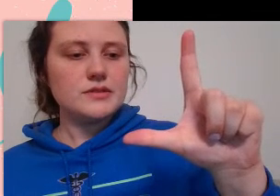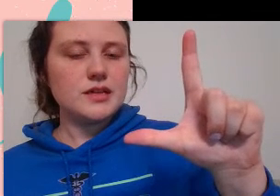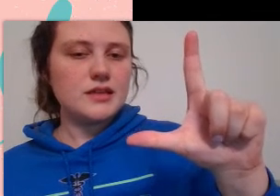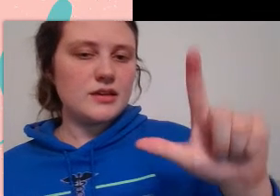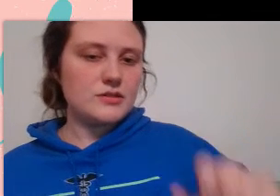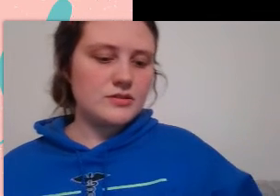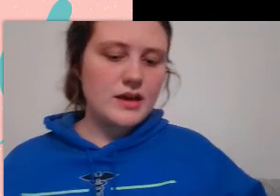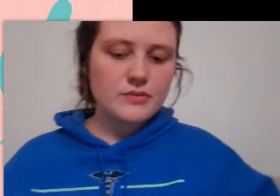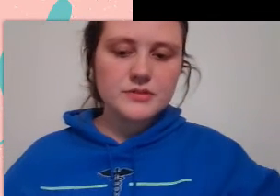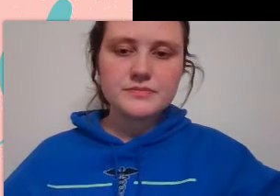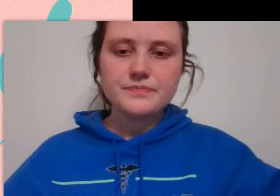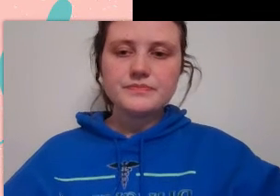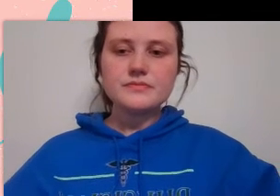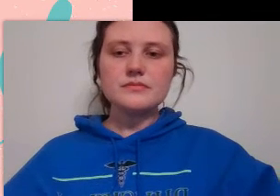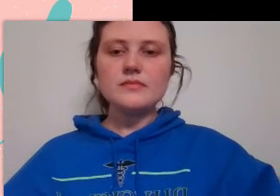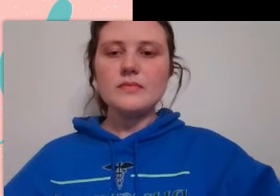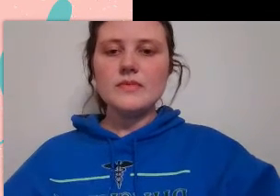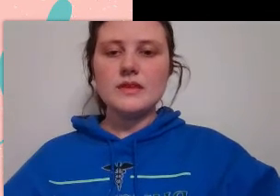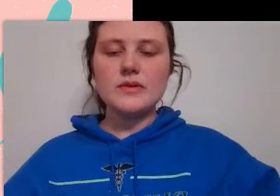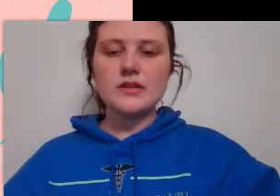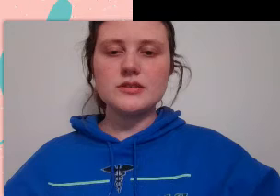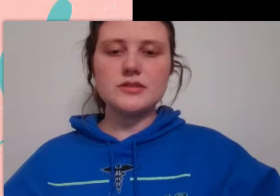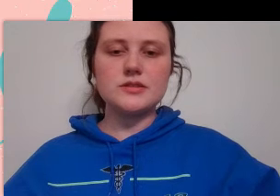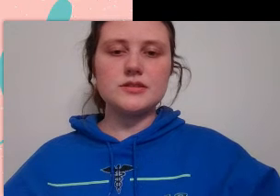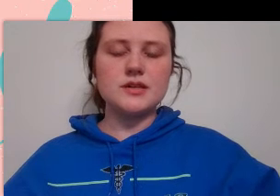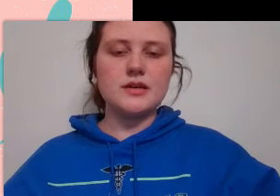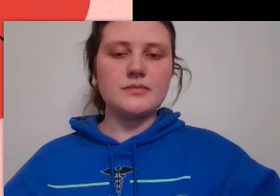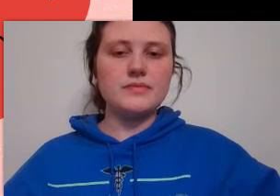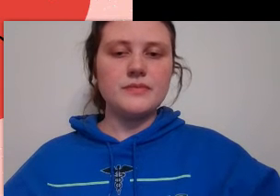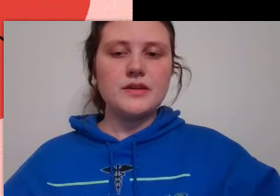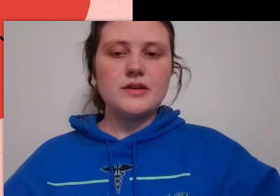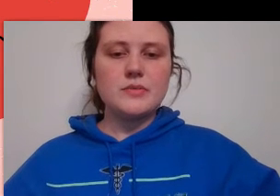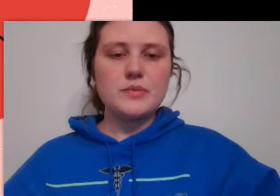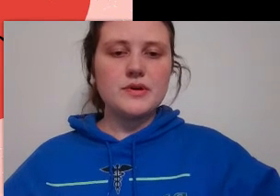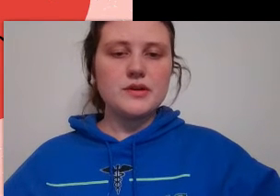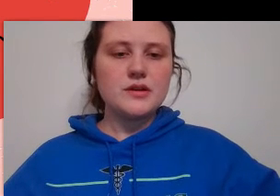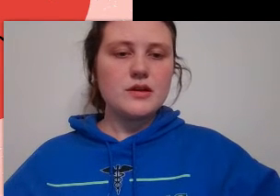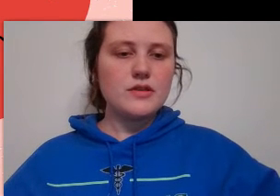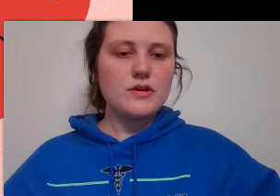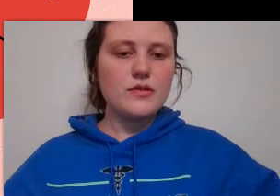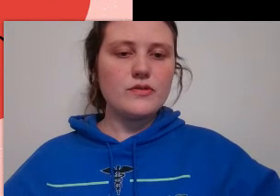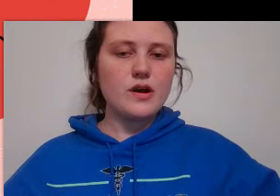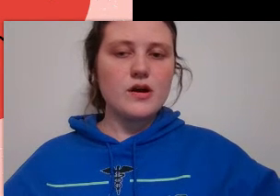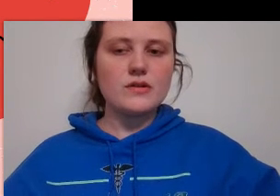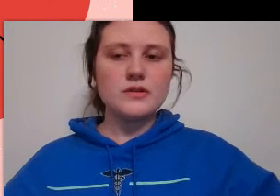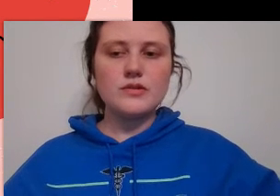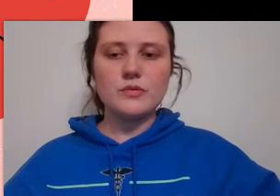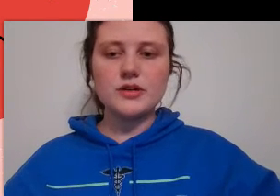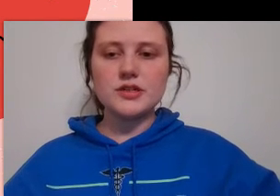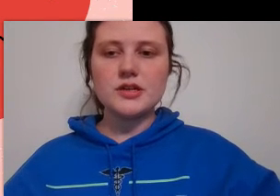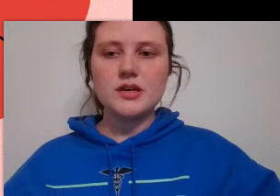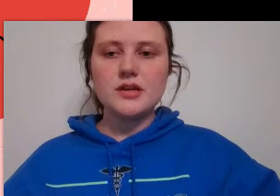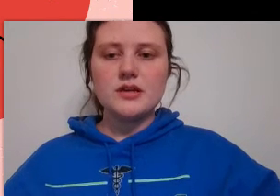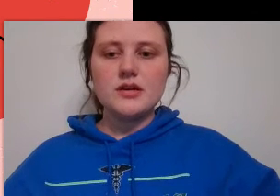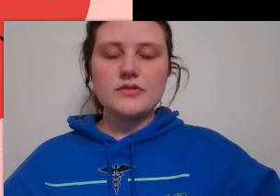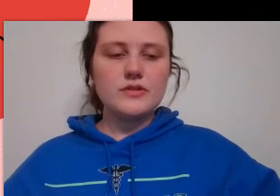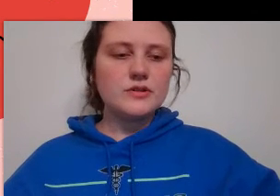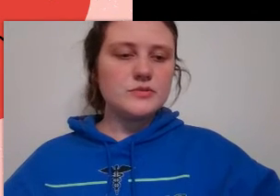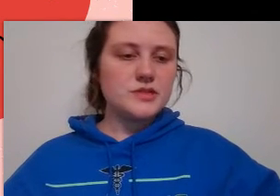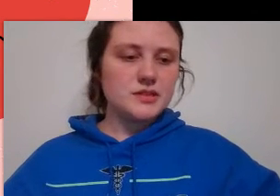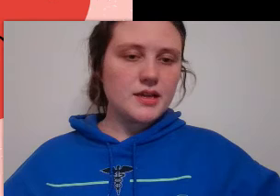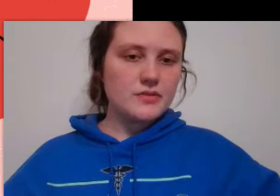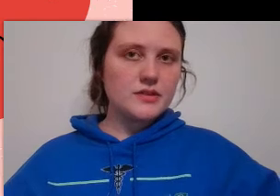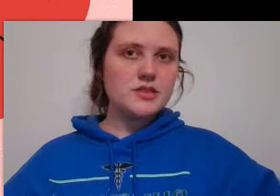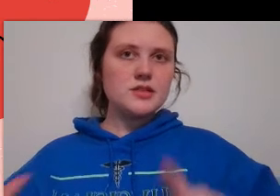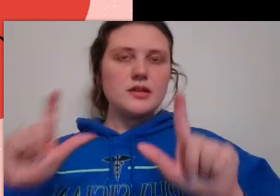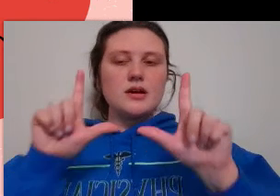ASL. So that's how you do that one. Then we also learned, remember, the overall word for